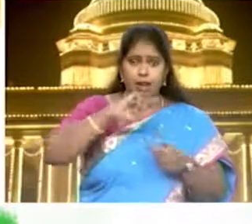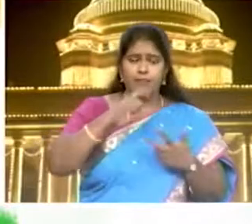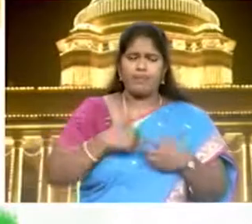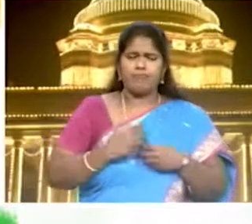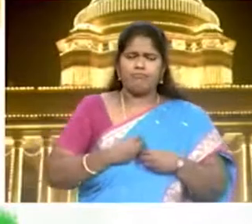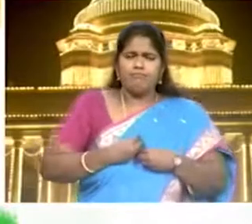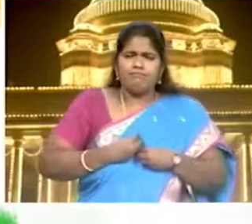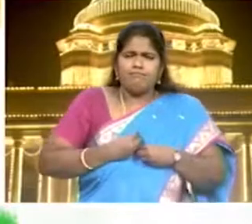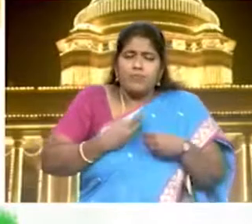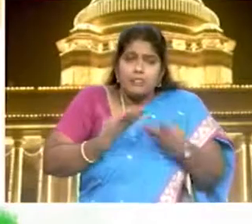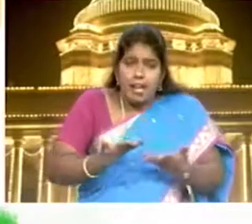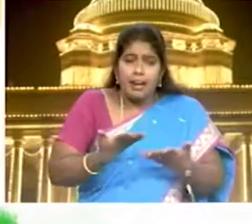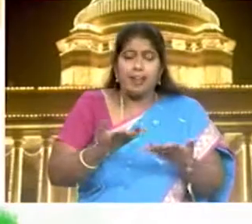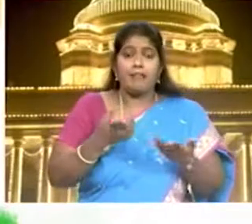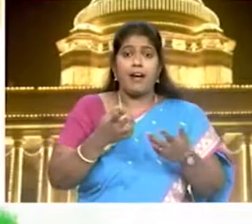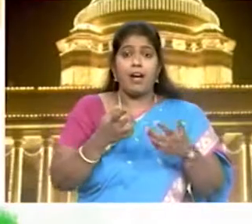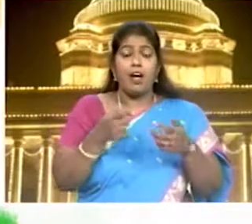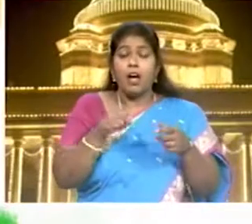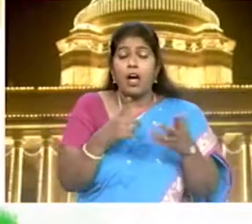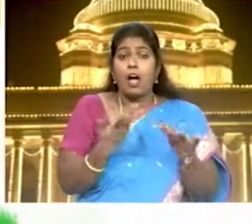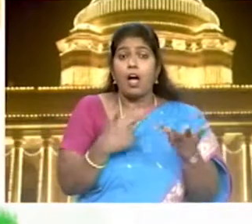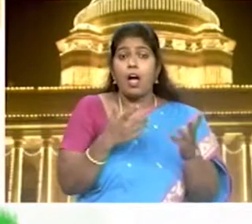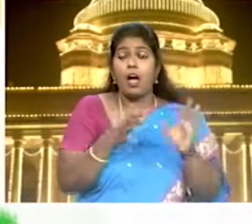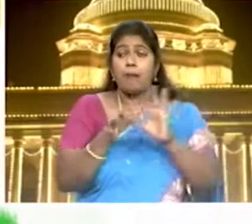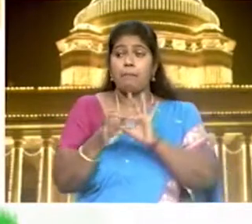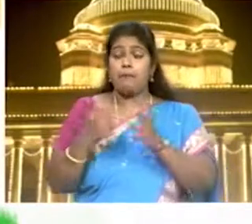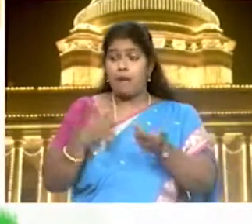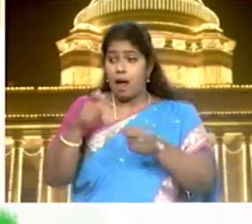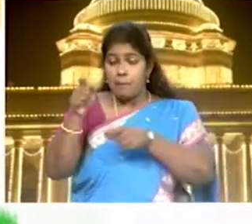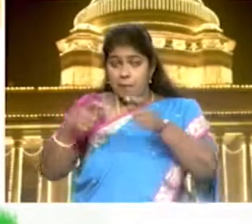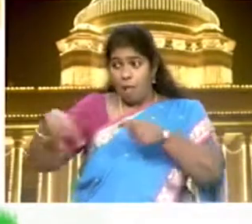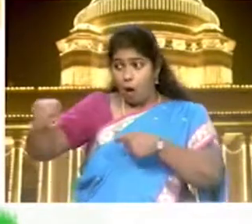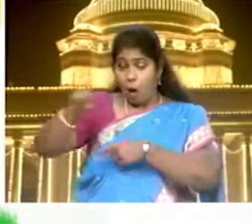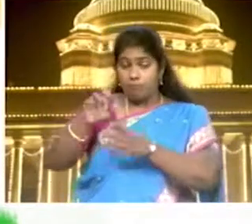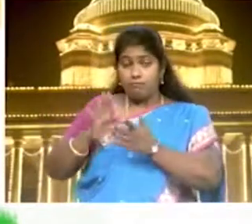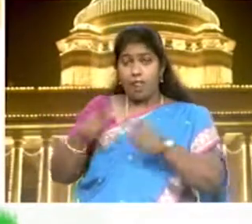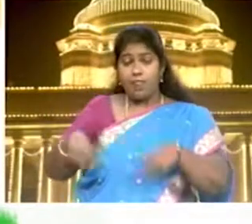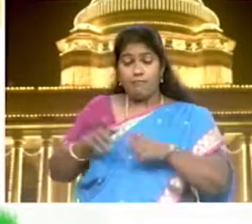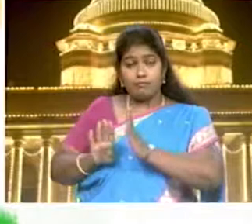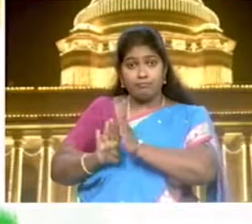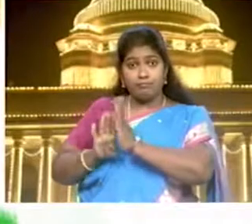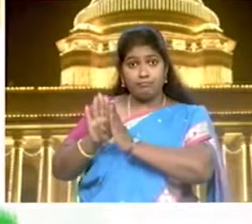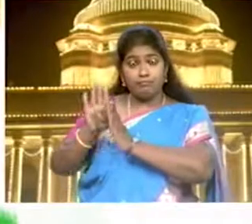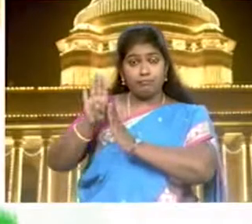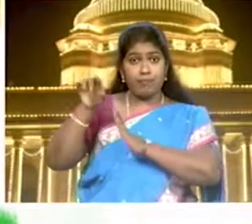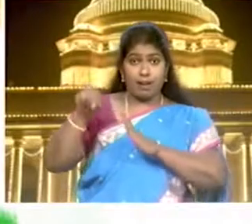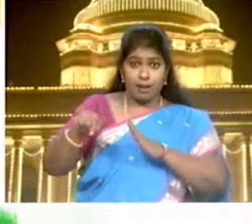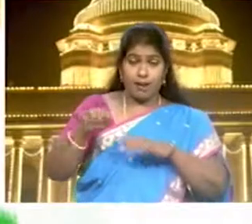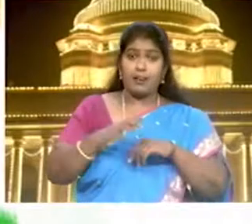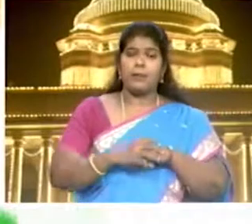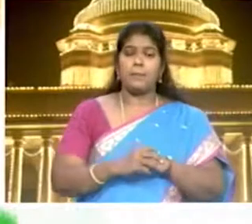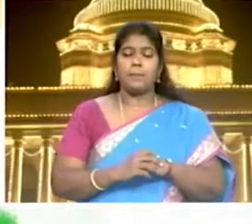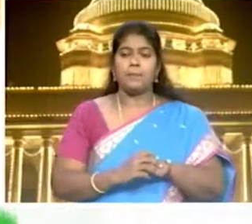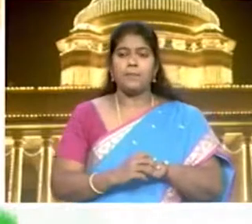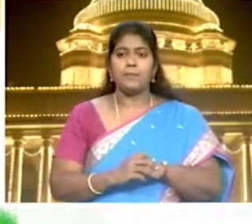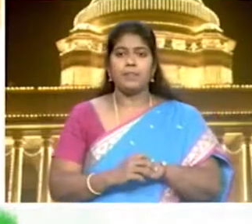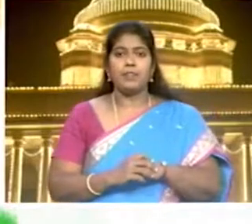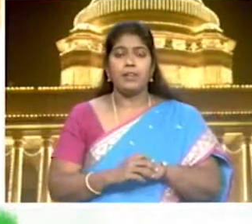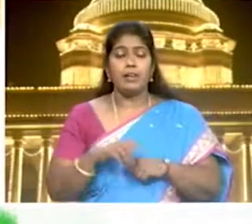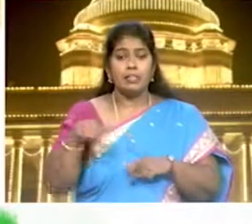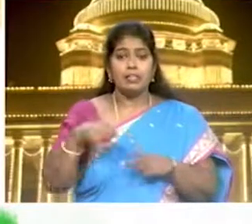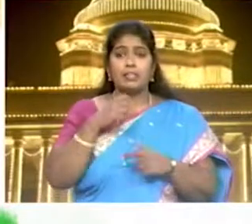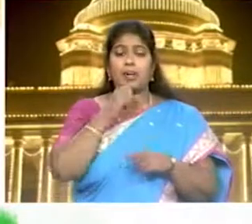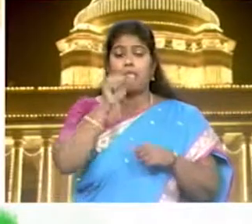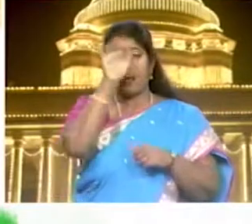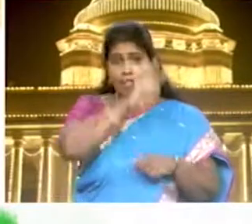of fellow citizens. To follow these ideals is my special appeals to the youth of the